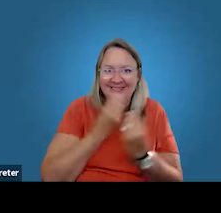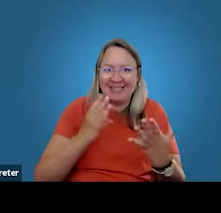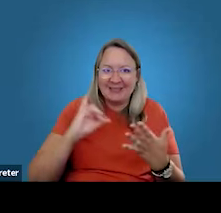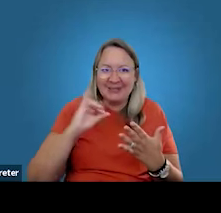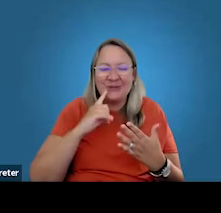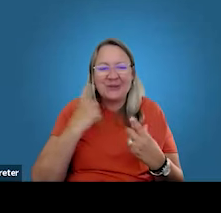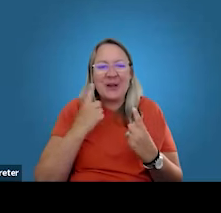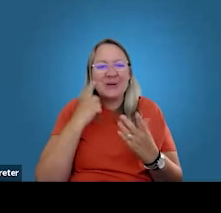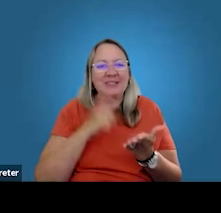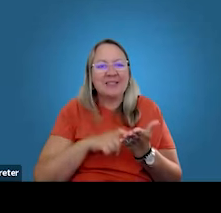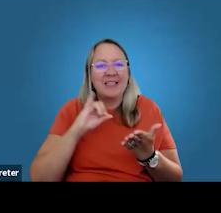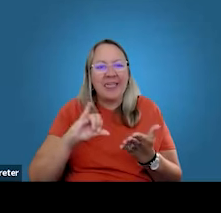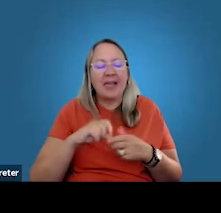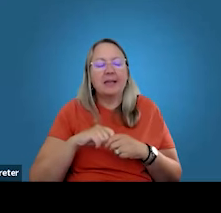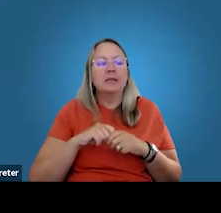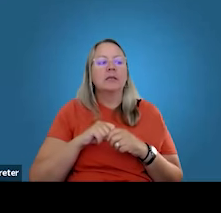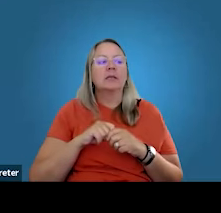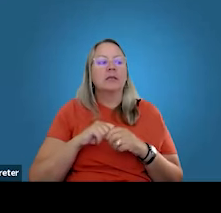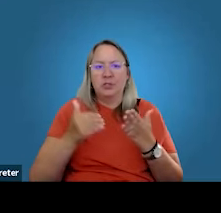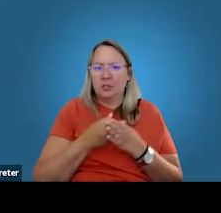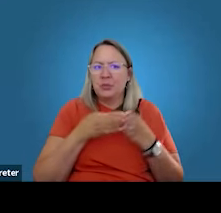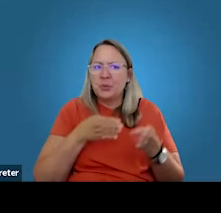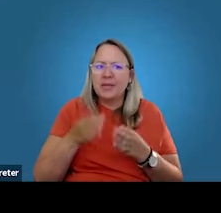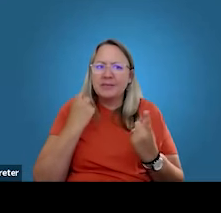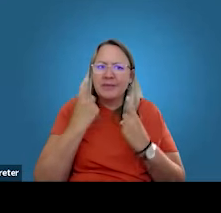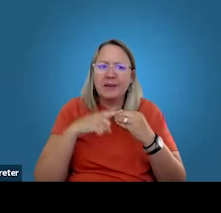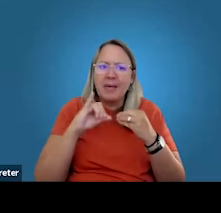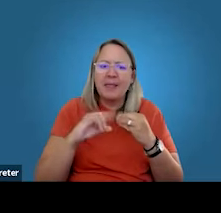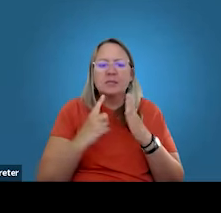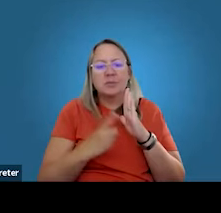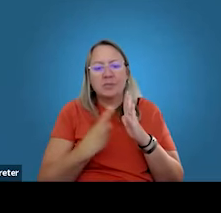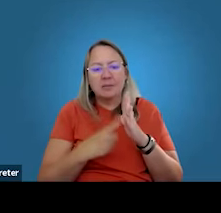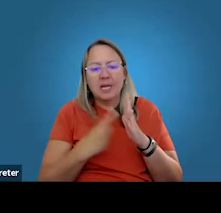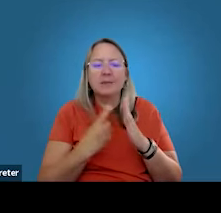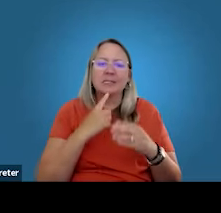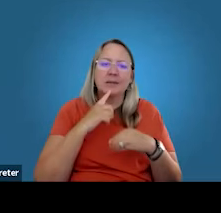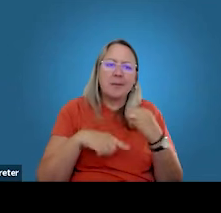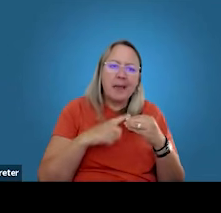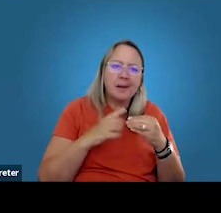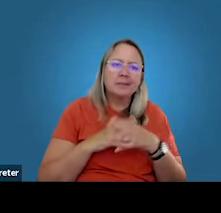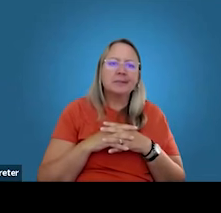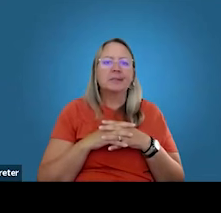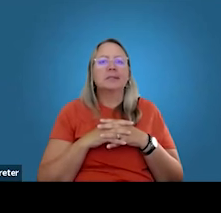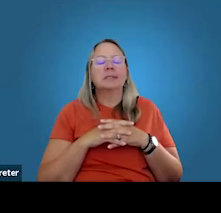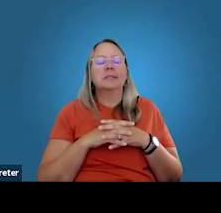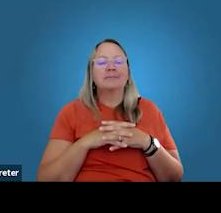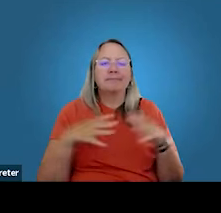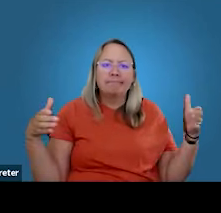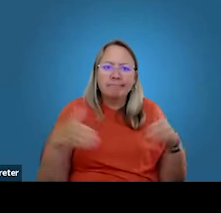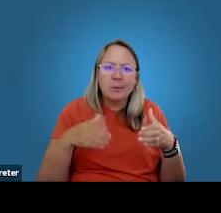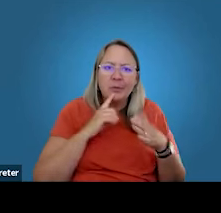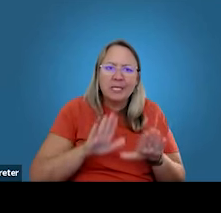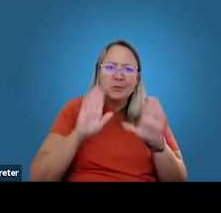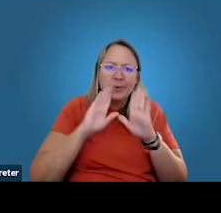we always find that it gives them new ways of thinking about it. So I think sometimes it is about pulling together really